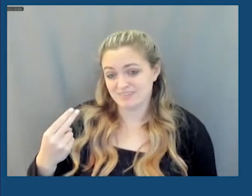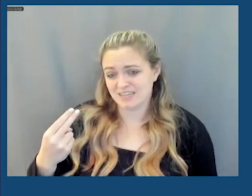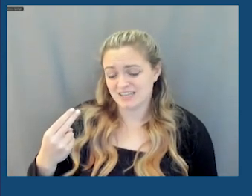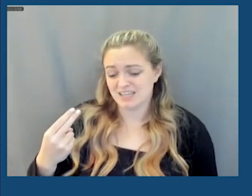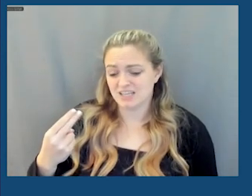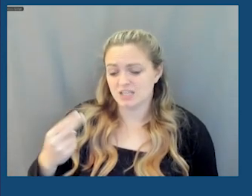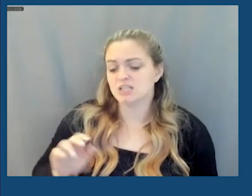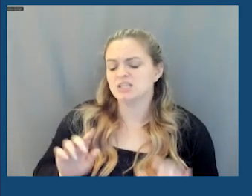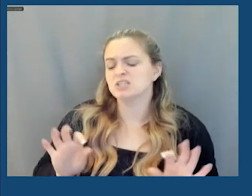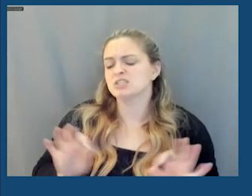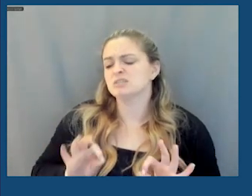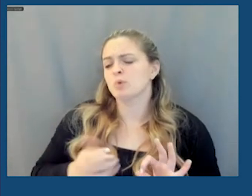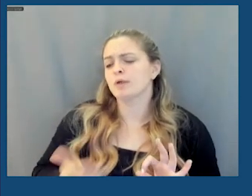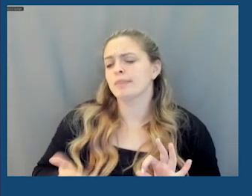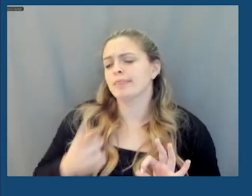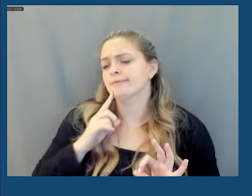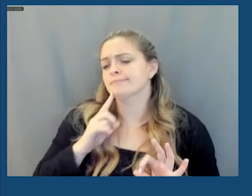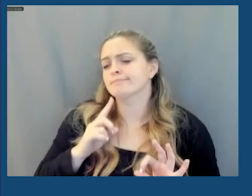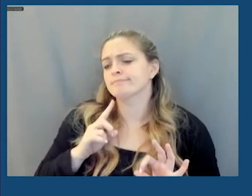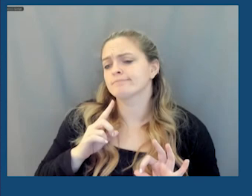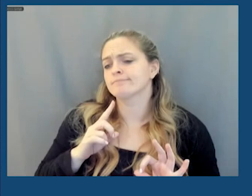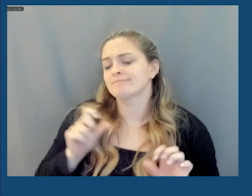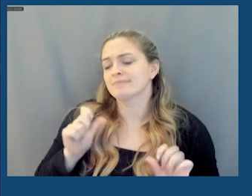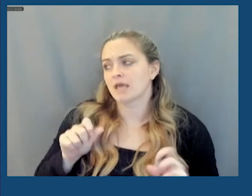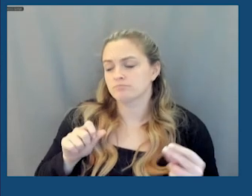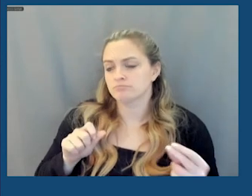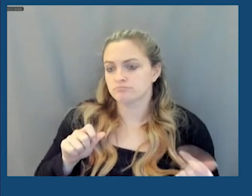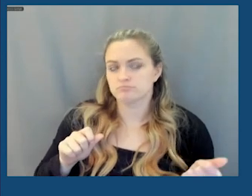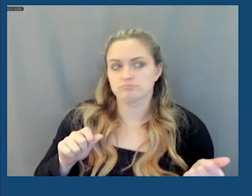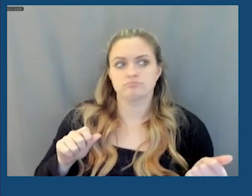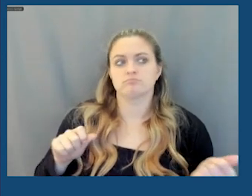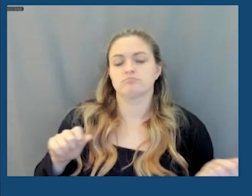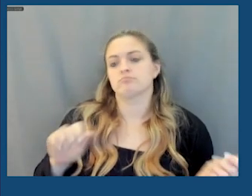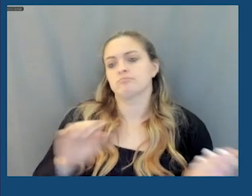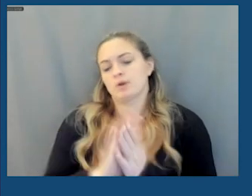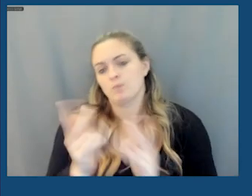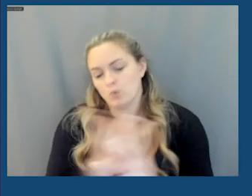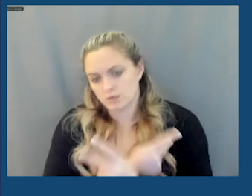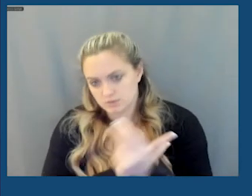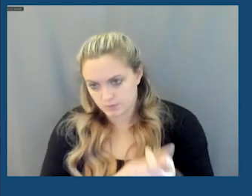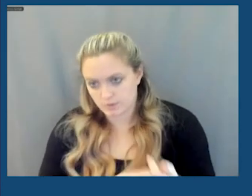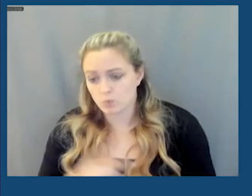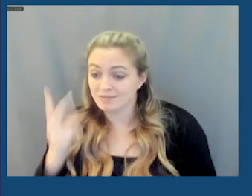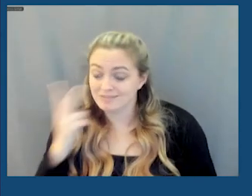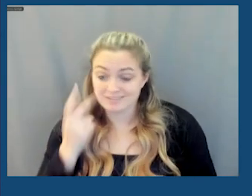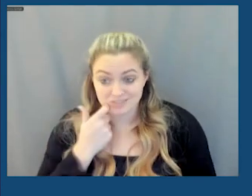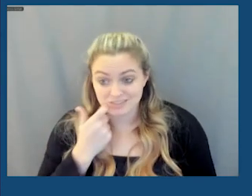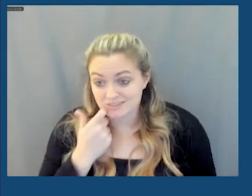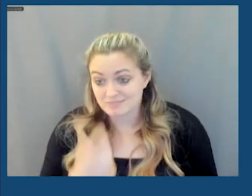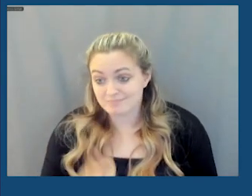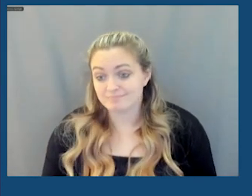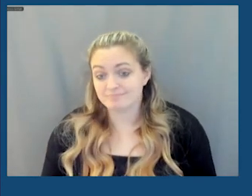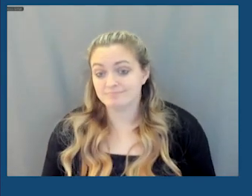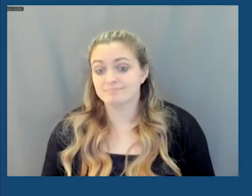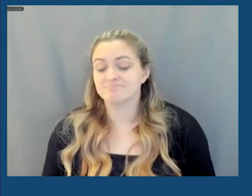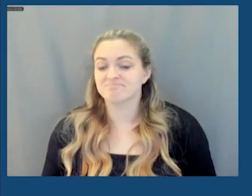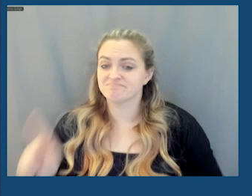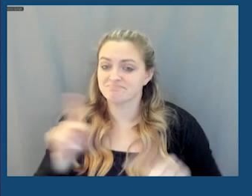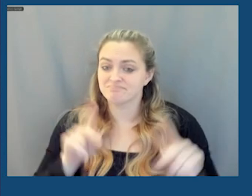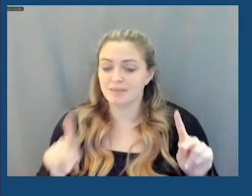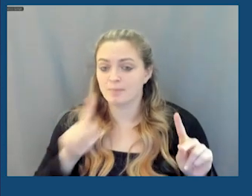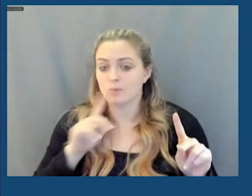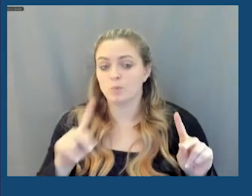acts of vandalism can quickly escalate. We have seen this recently, where people who will be tearing